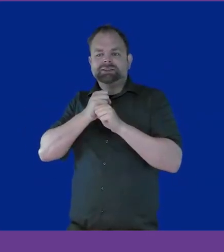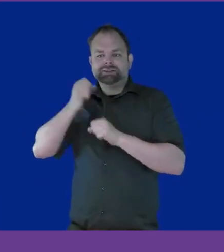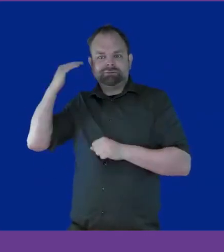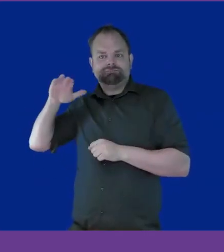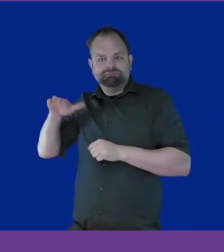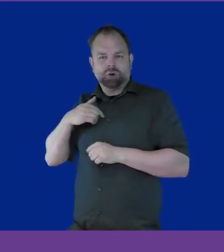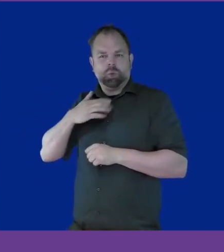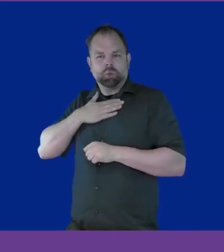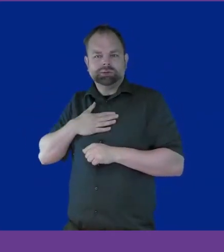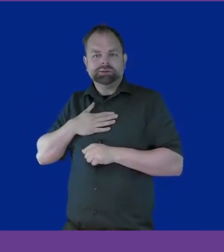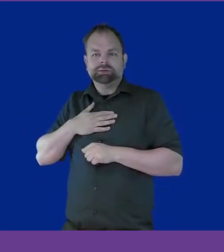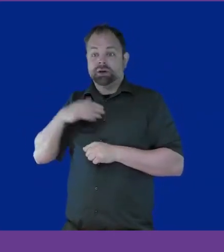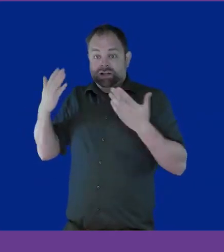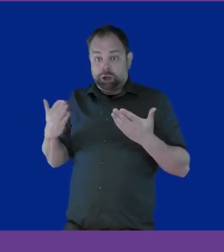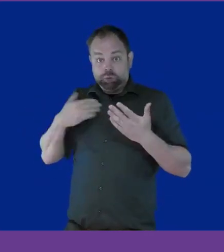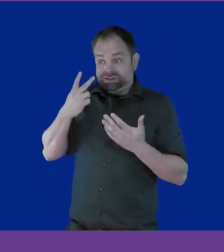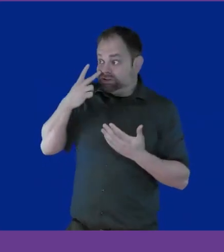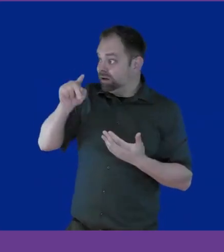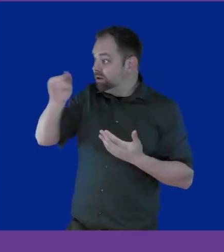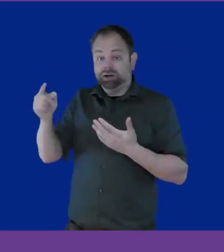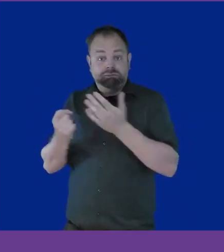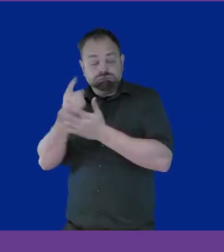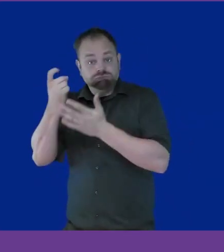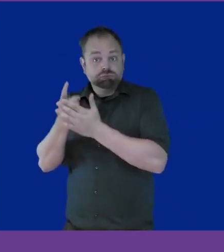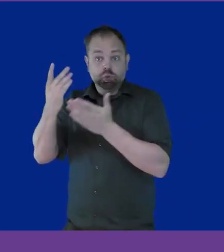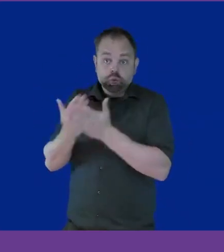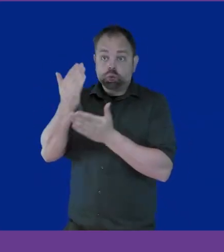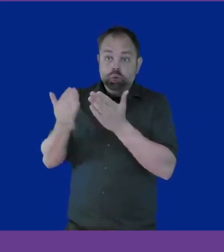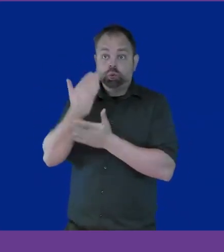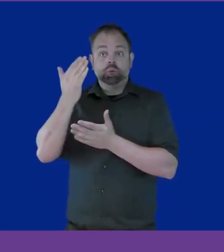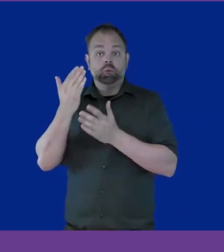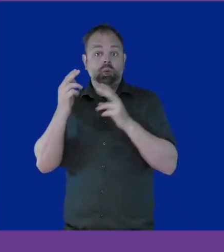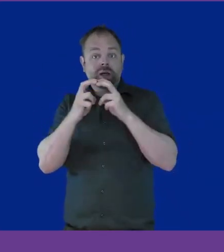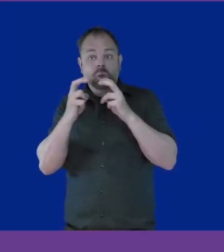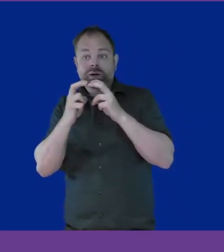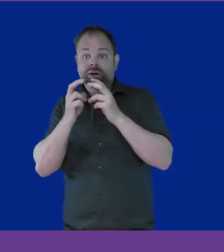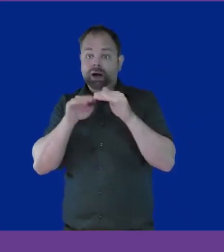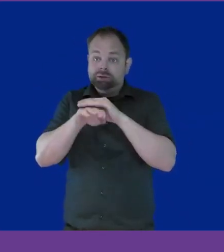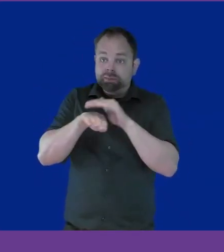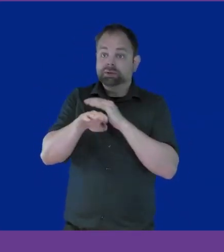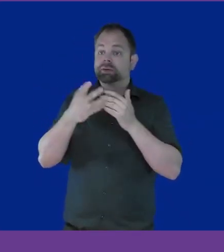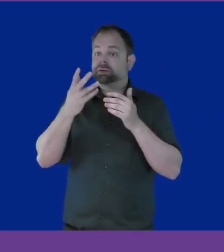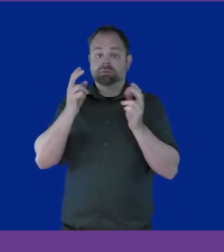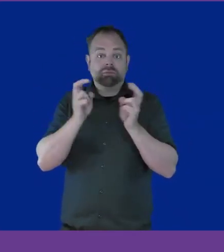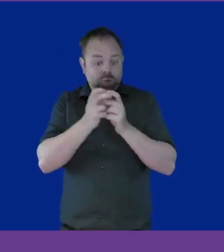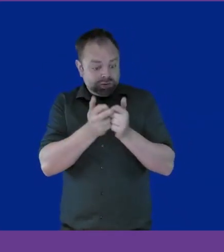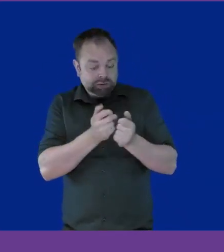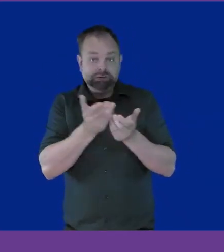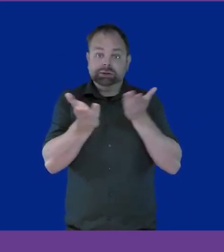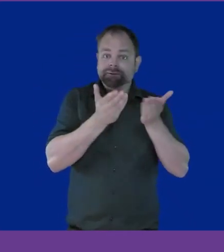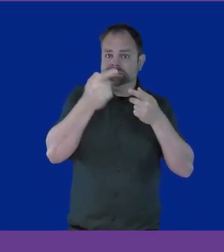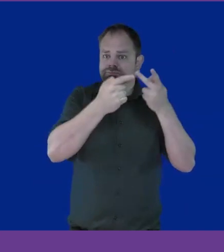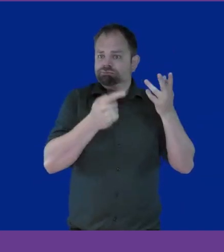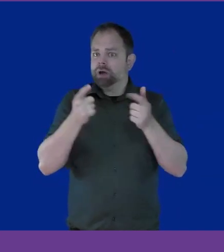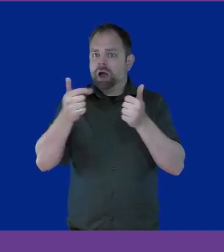But on the other hand, when I see how much society sometimes has changed to being a digital-only society, I'm maybe very happy that